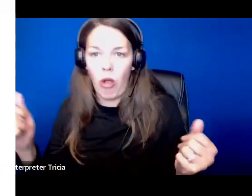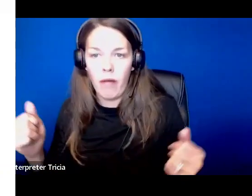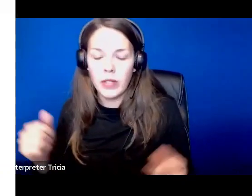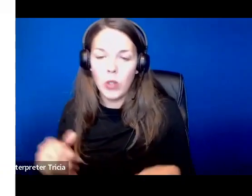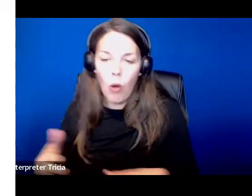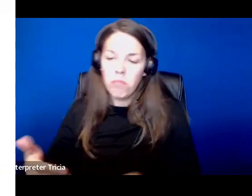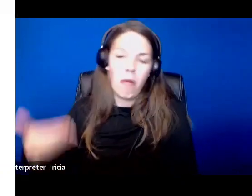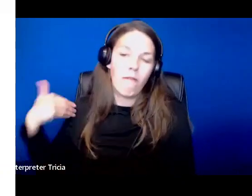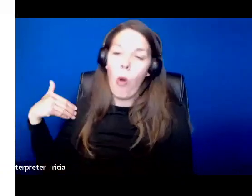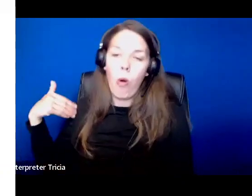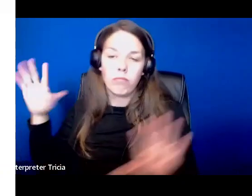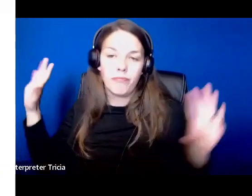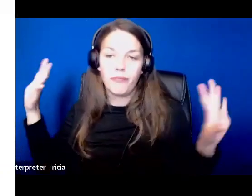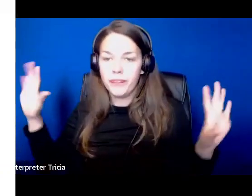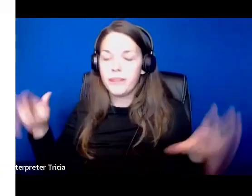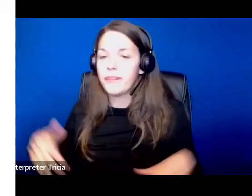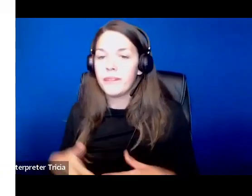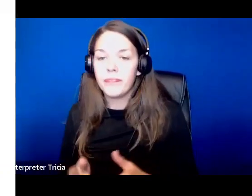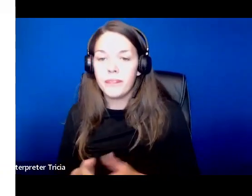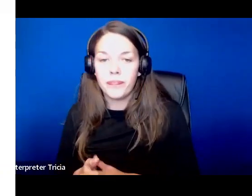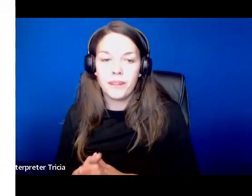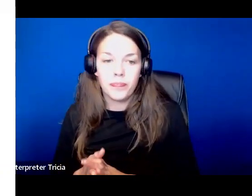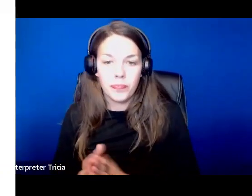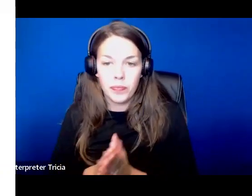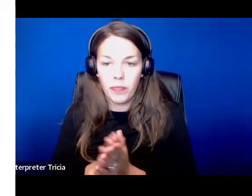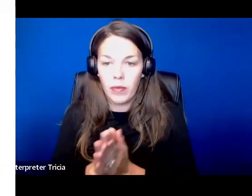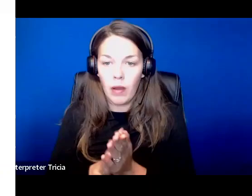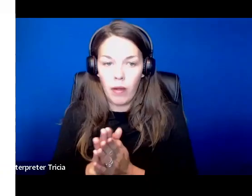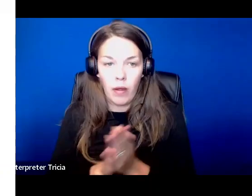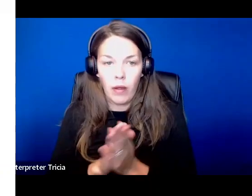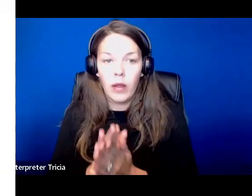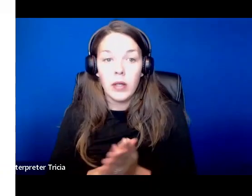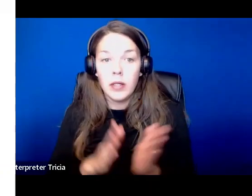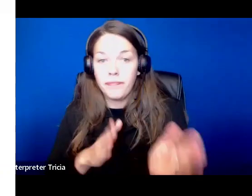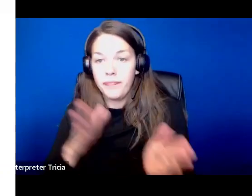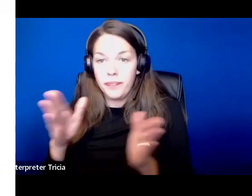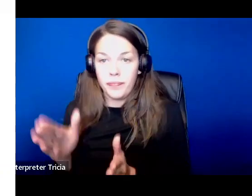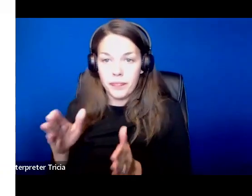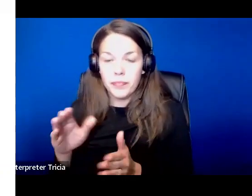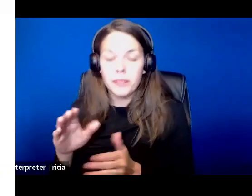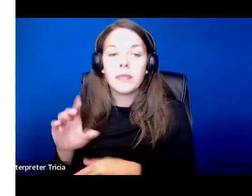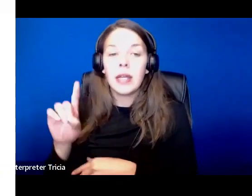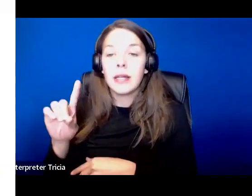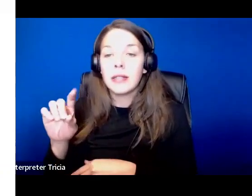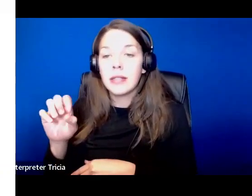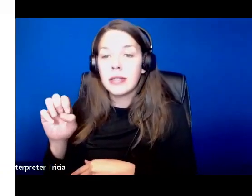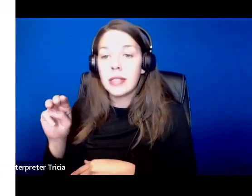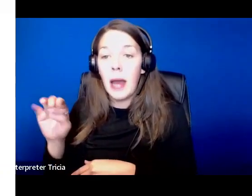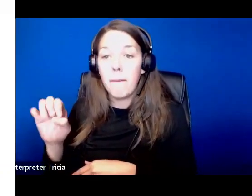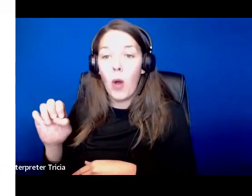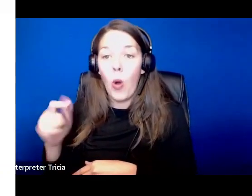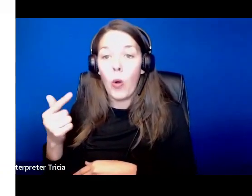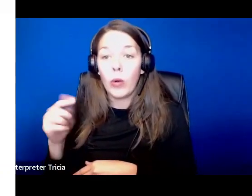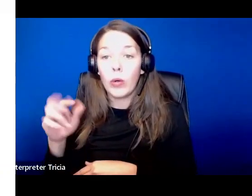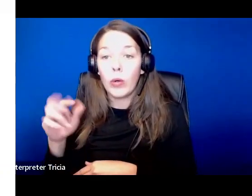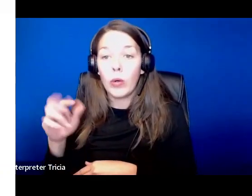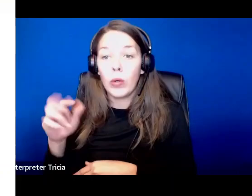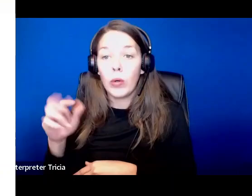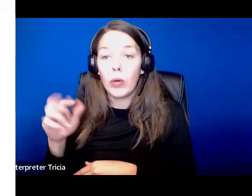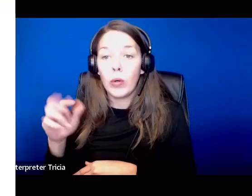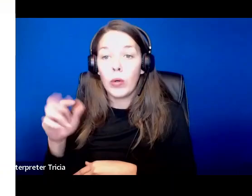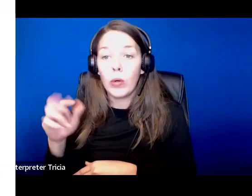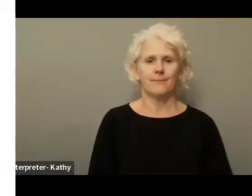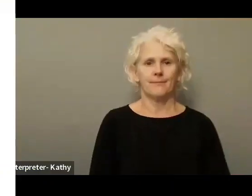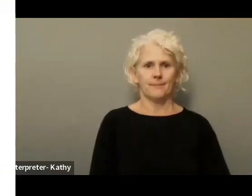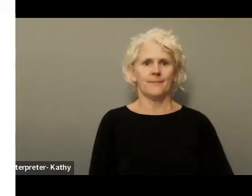the past. On the right-hand side here, these demographic trends, these are long-term,